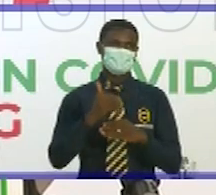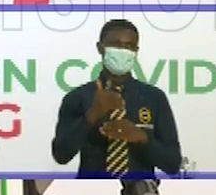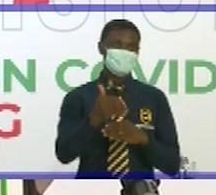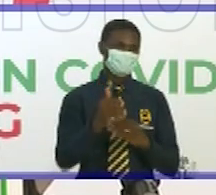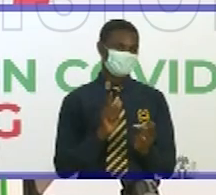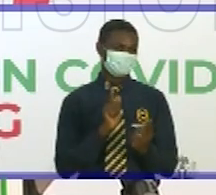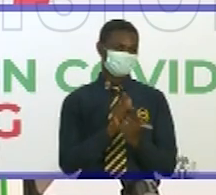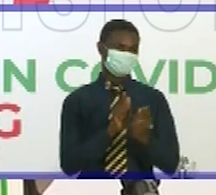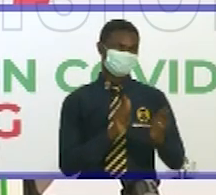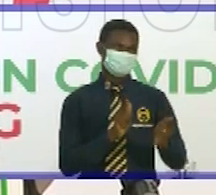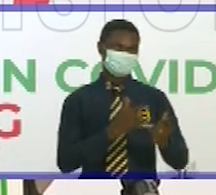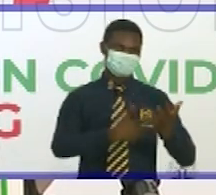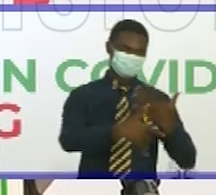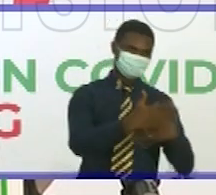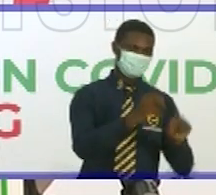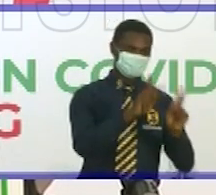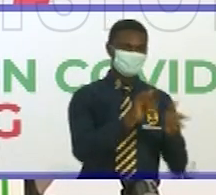ta recommend ni